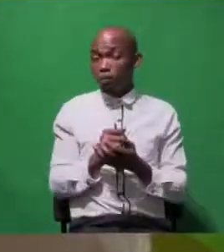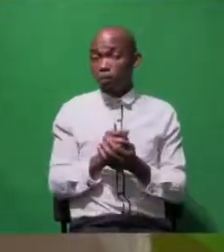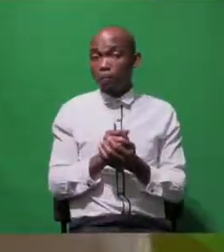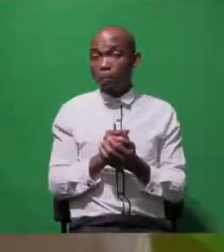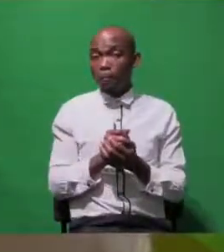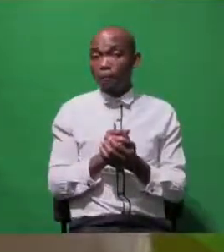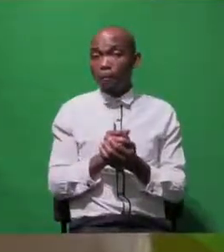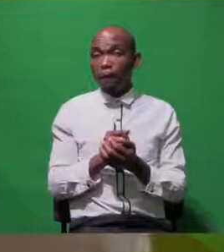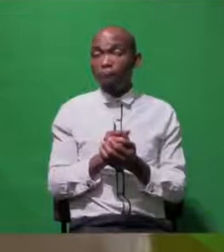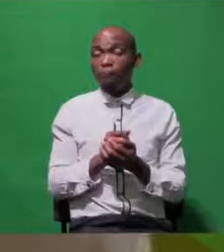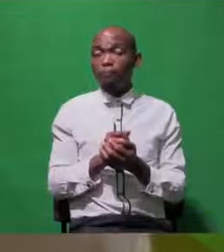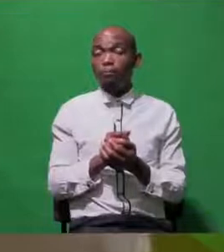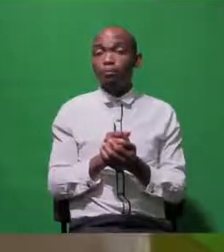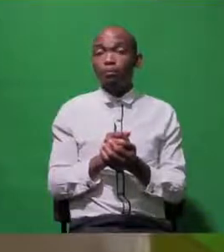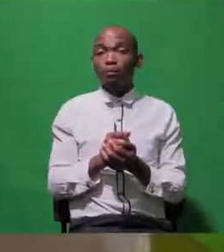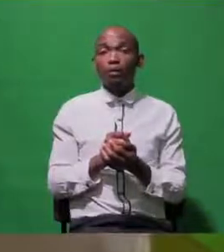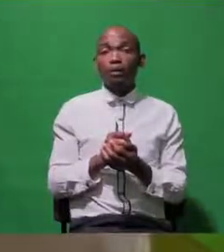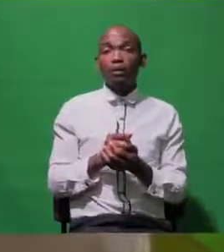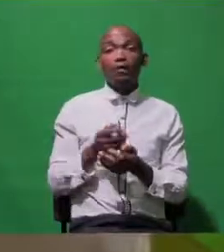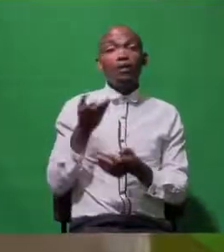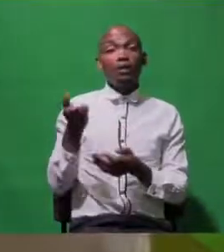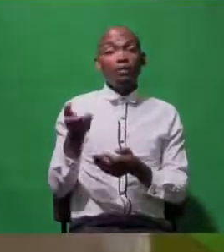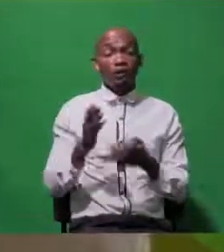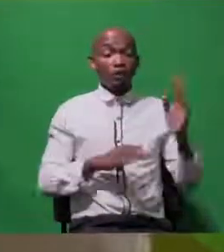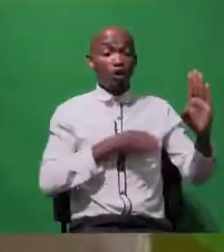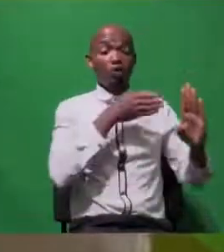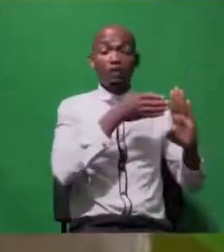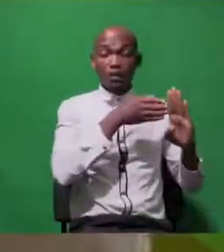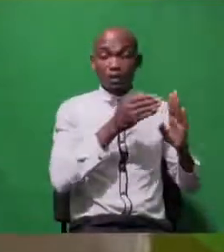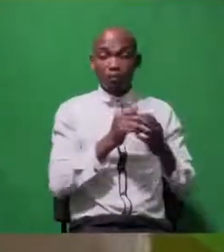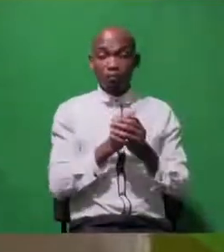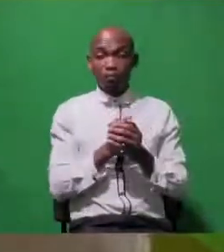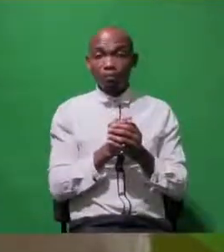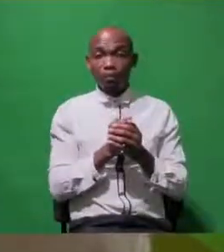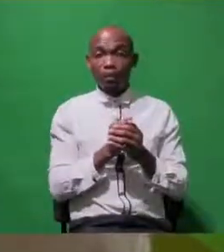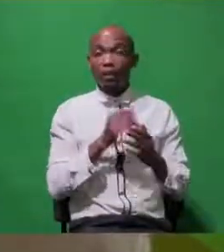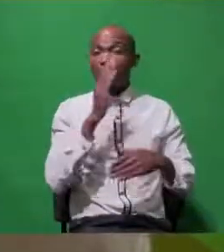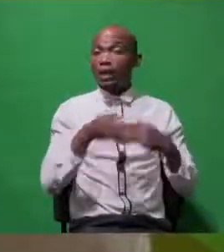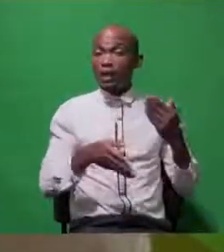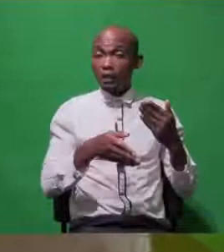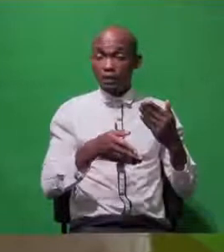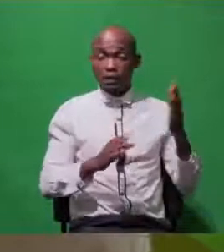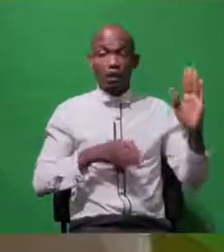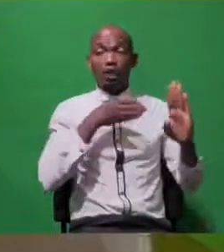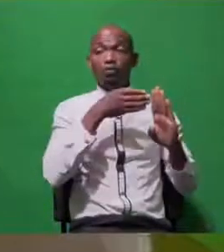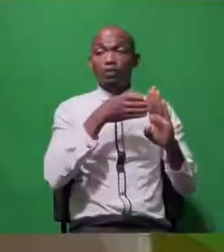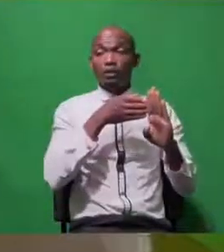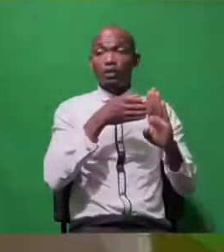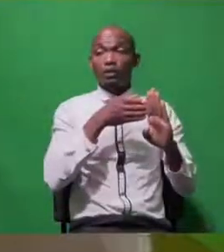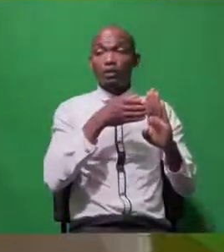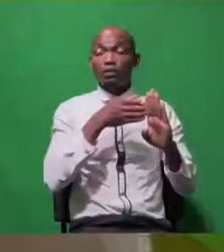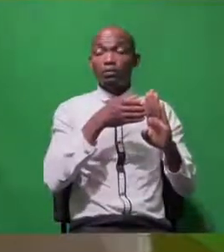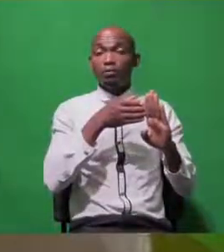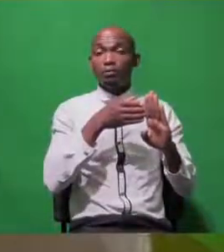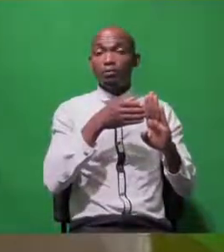So we have this objective. The last objective is to